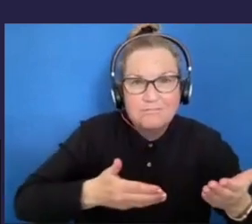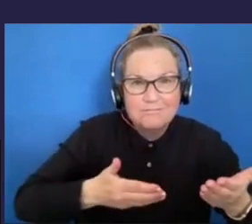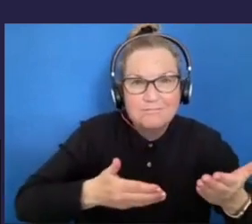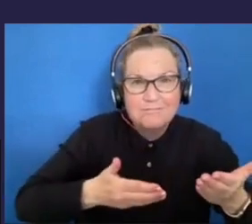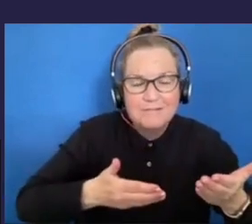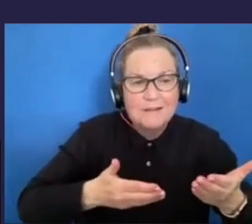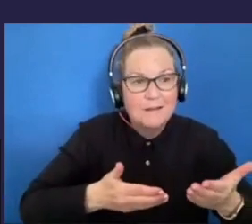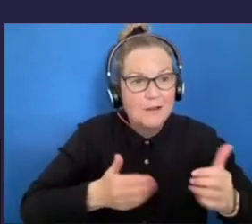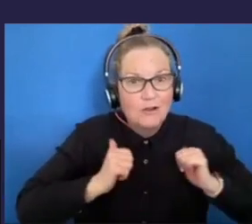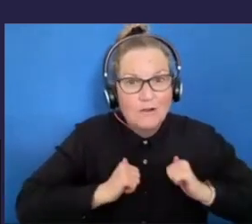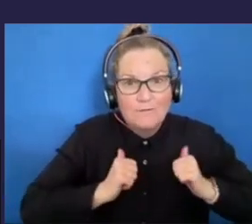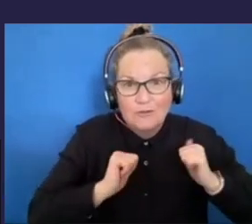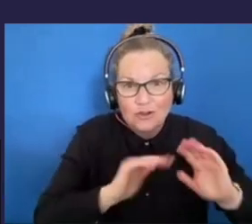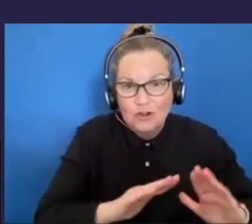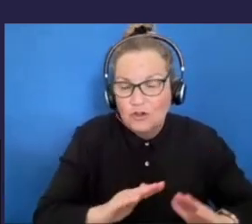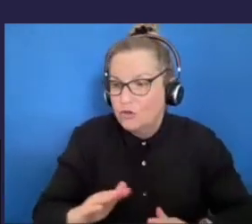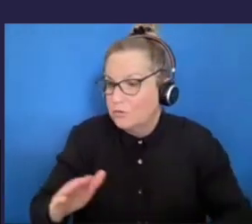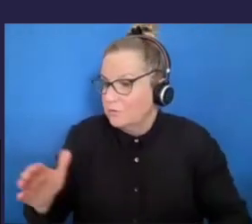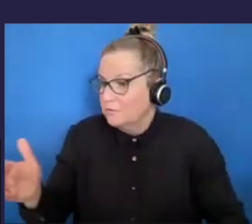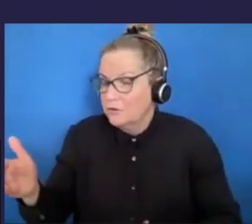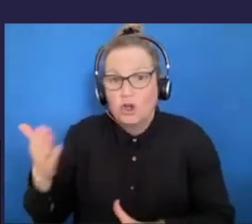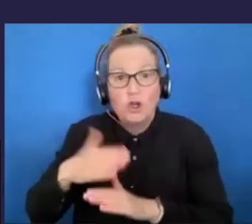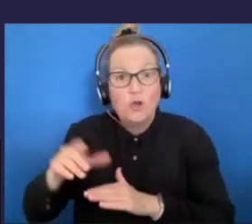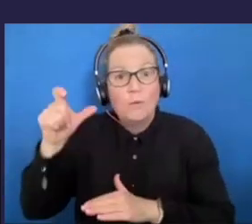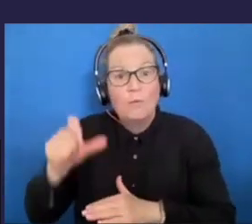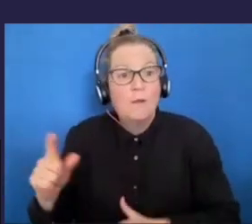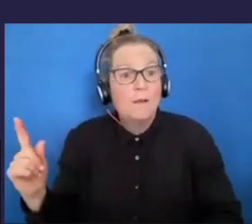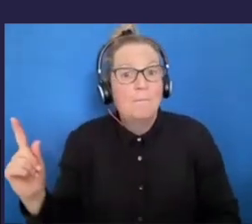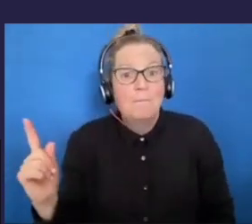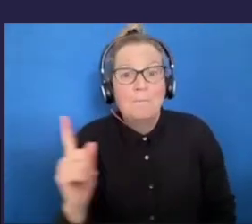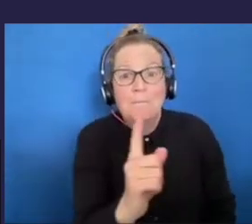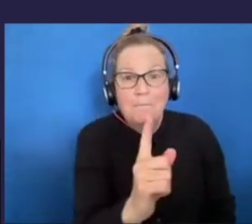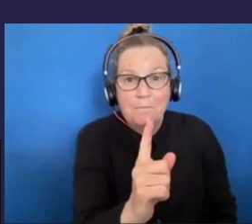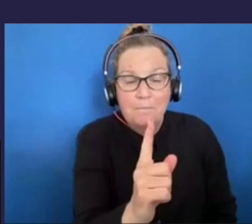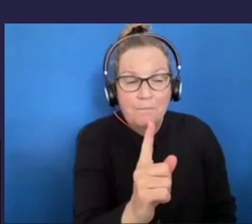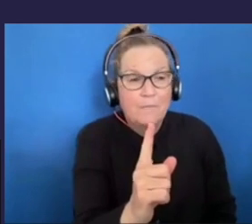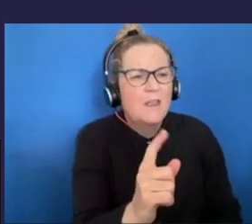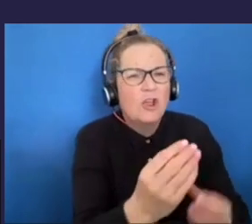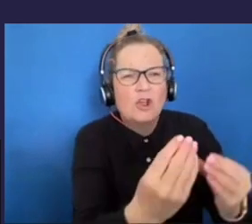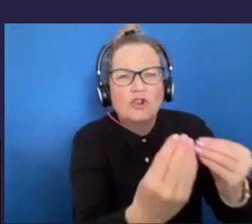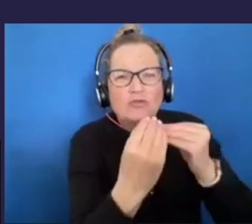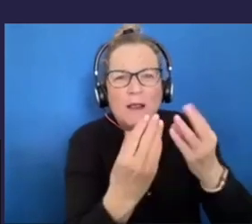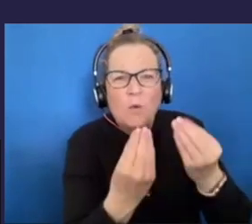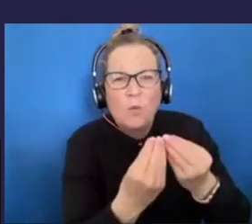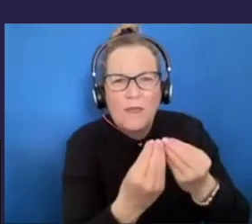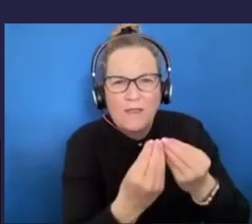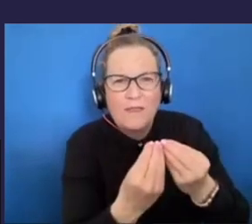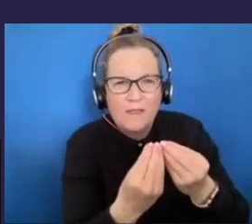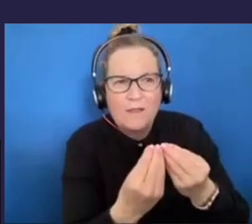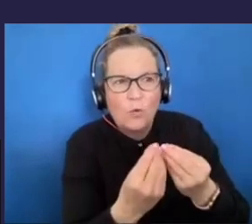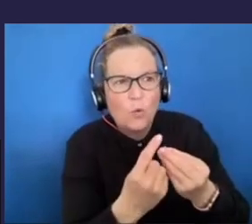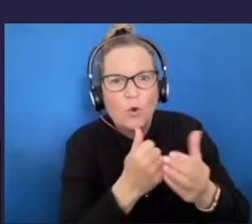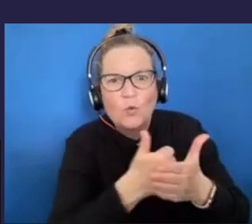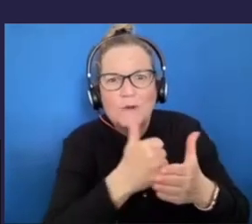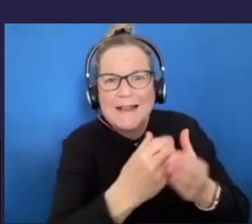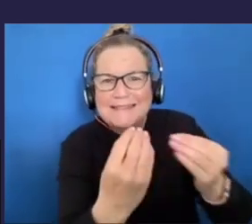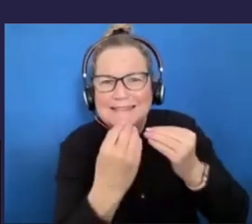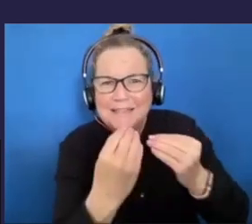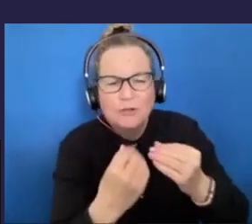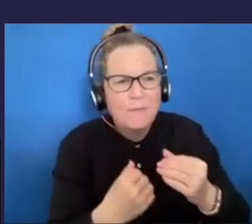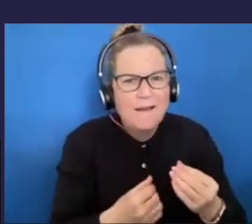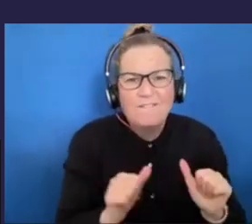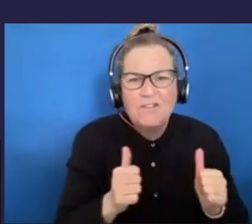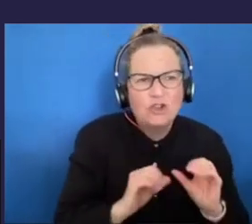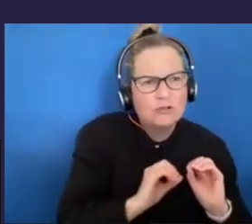orientation, as others in a workplace have done, with a workplace trainer, but it has been advised by us on how to best approach the training.